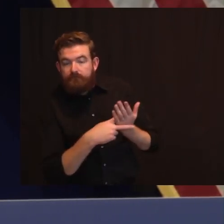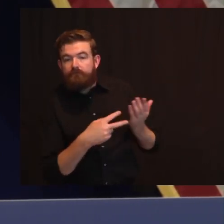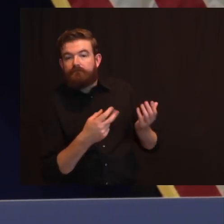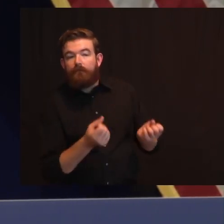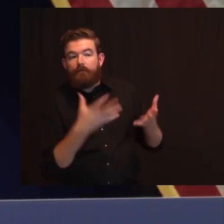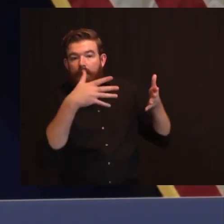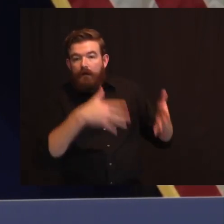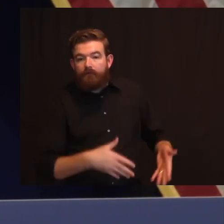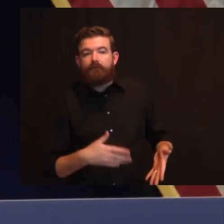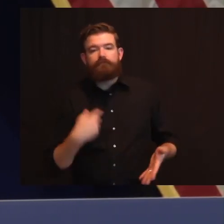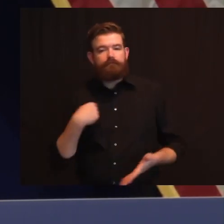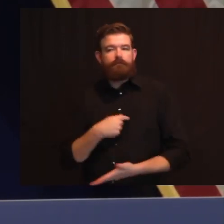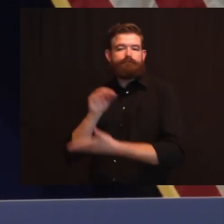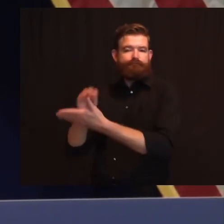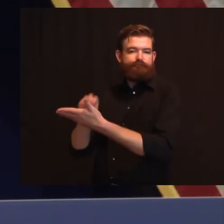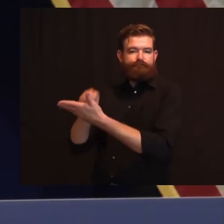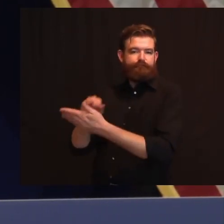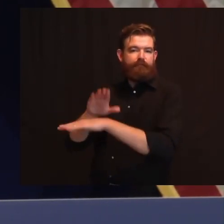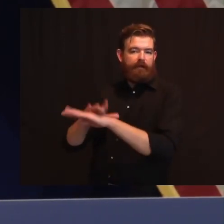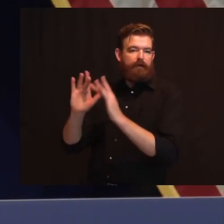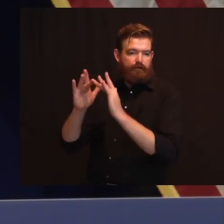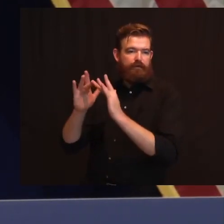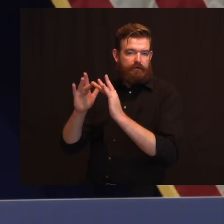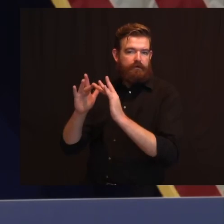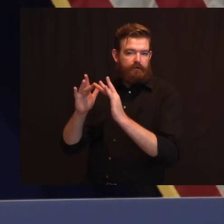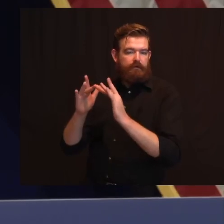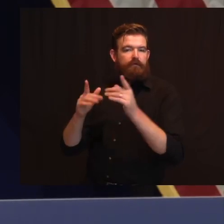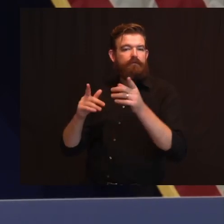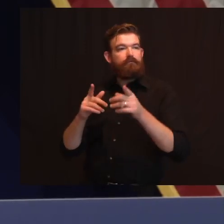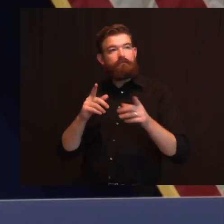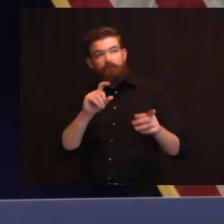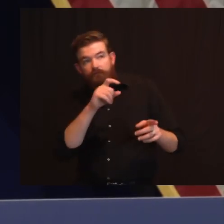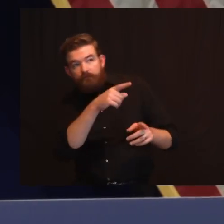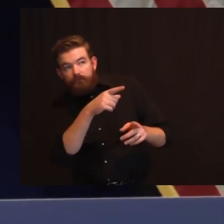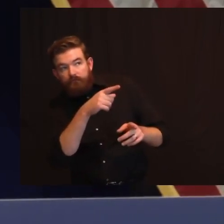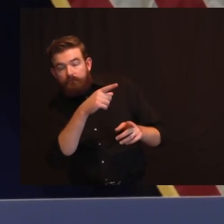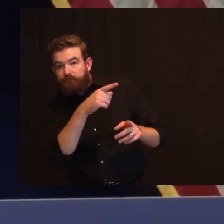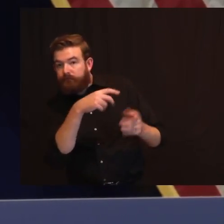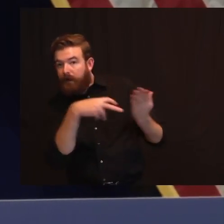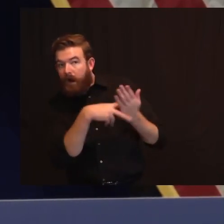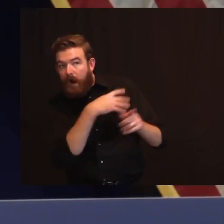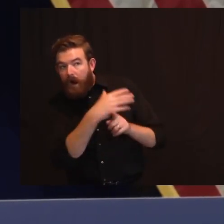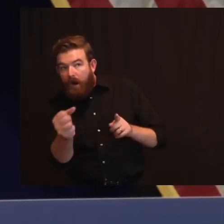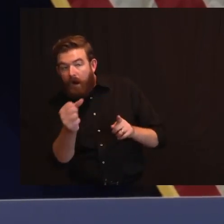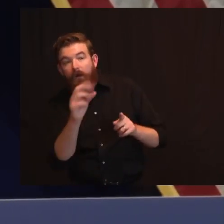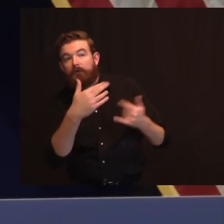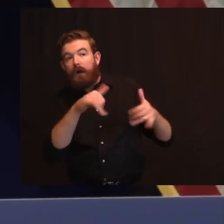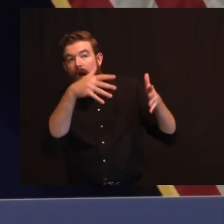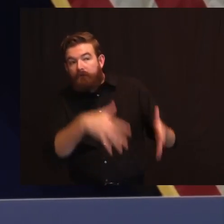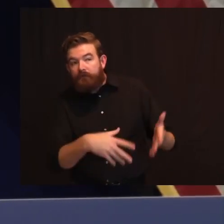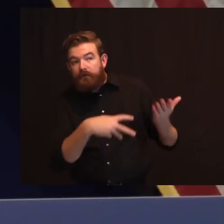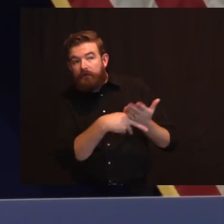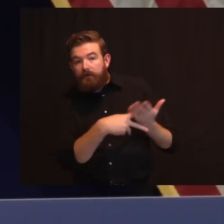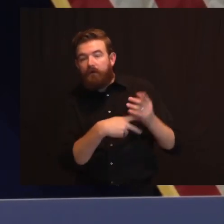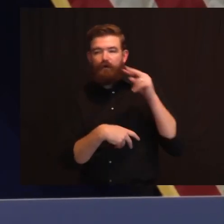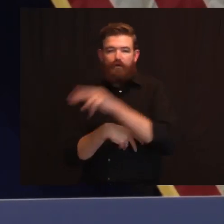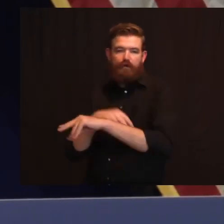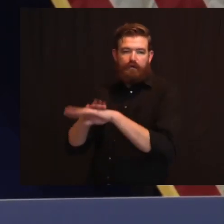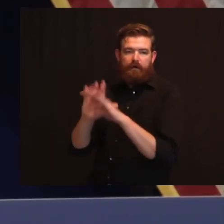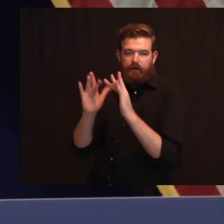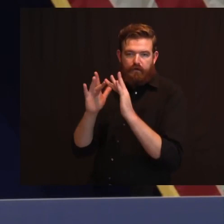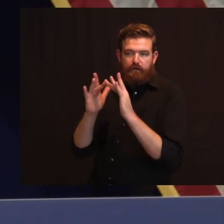one wakes up in the morning excited, today's the day I get to go to the DMV. We know that everyone loves to hate